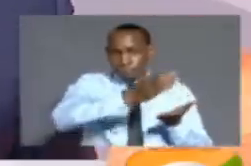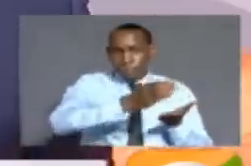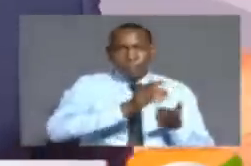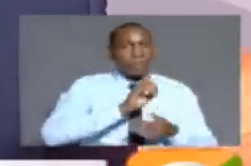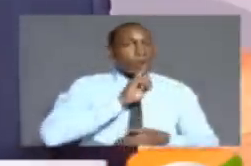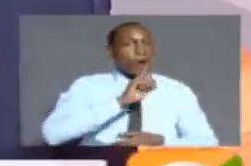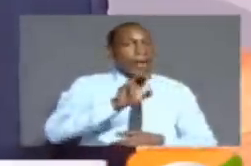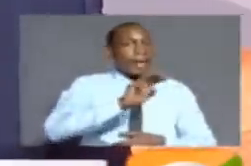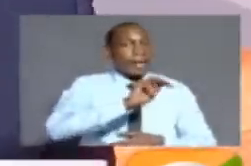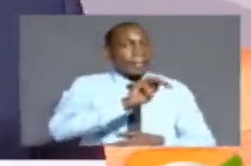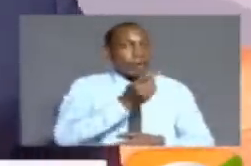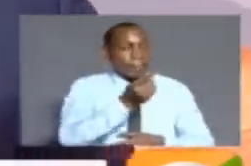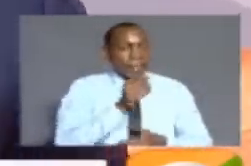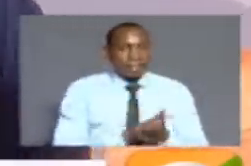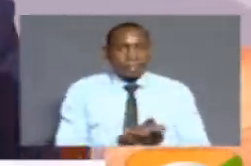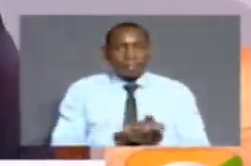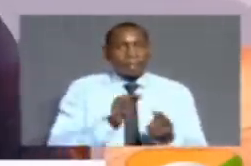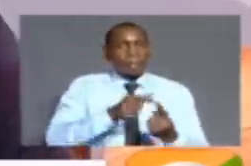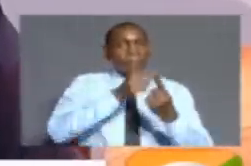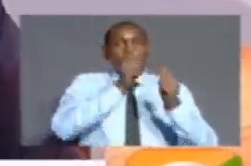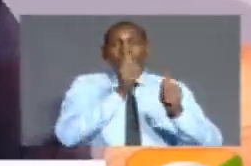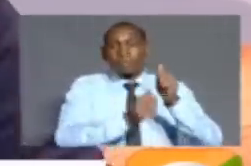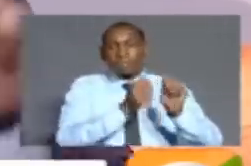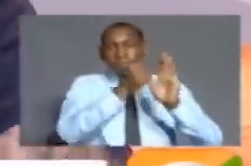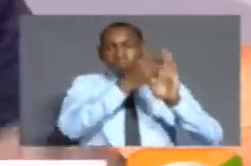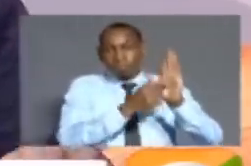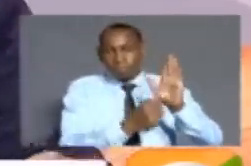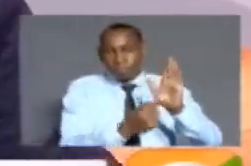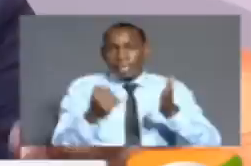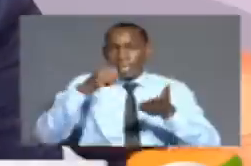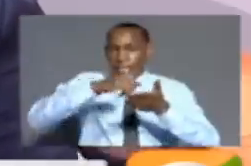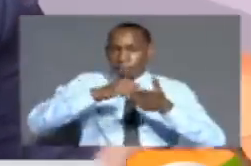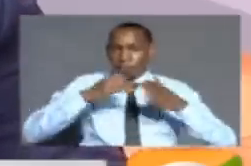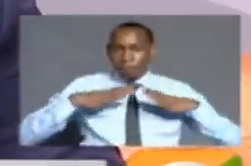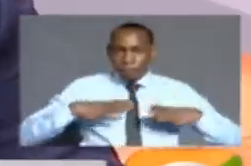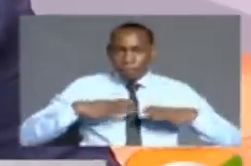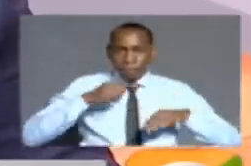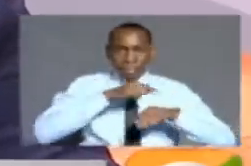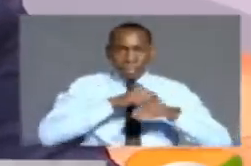100 million. Okay. What are the priorities here? Yeah. Involve the citizen in the